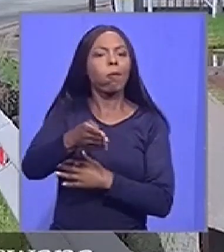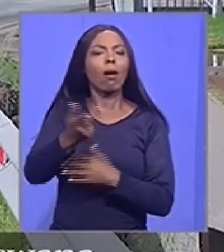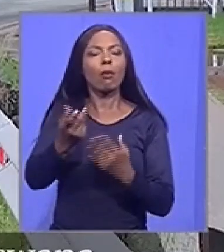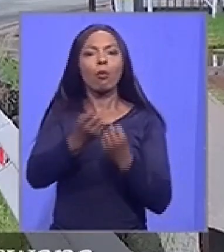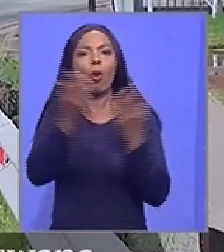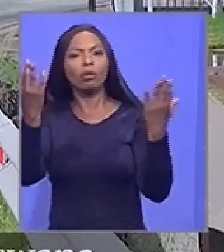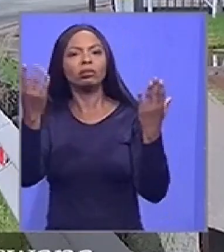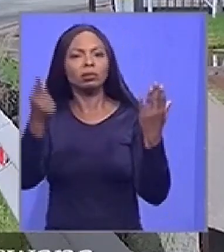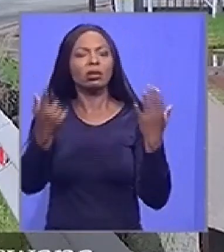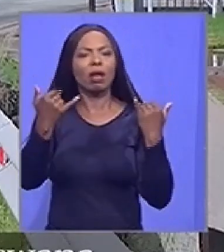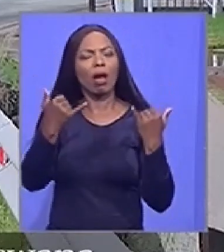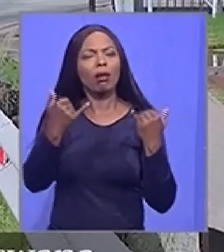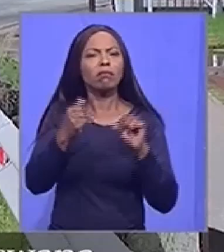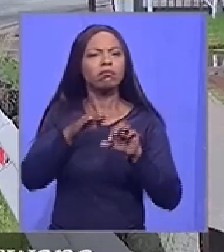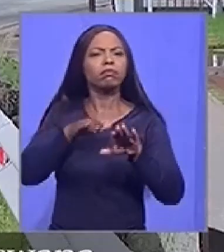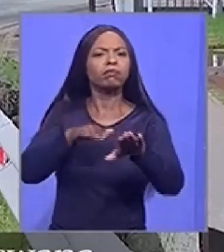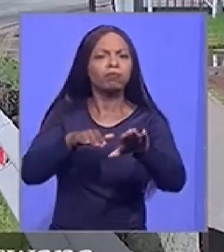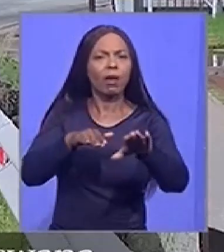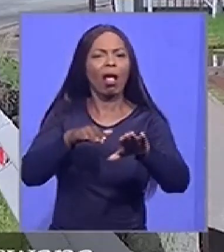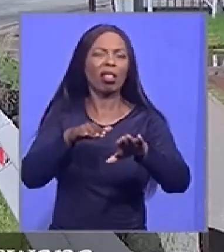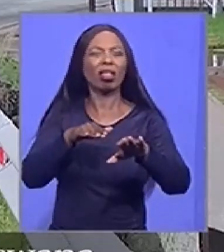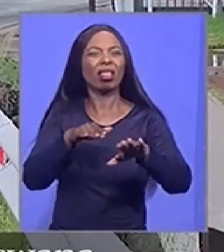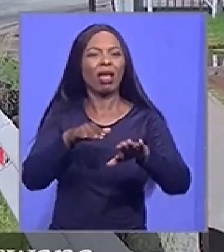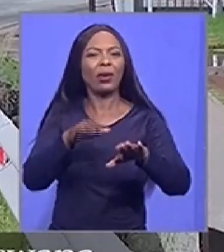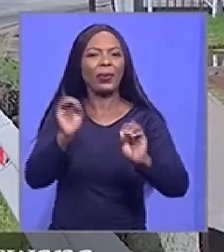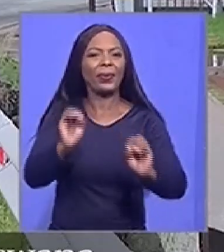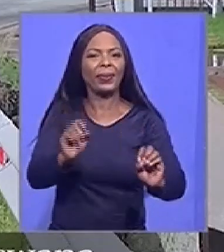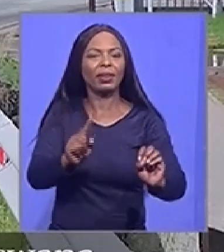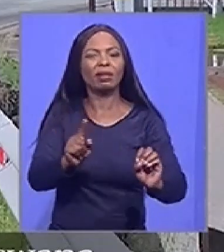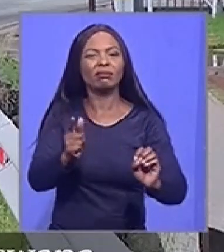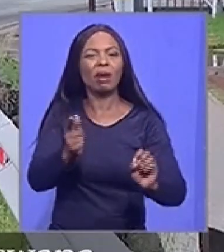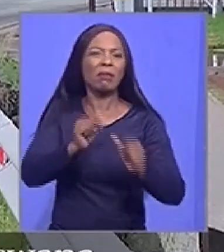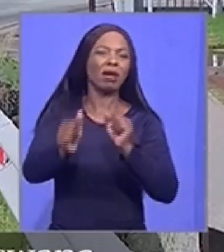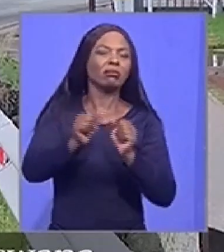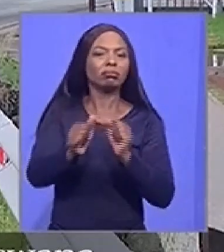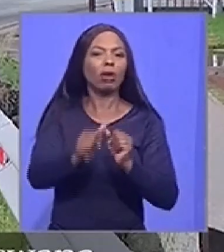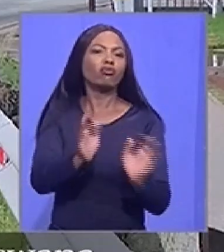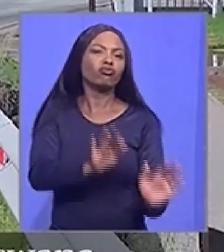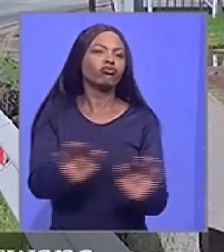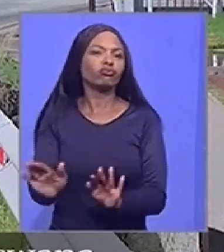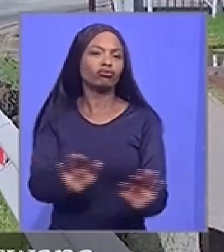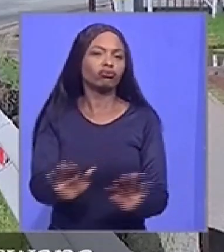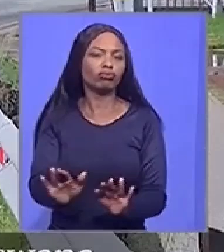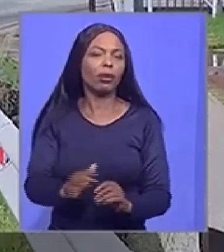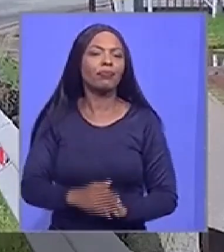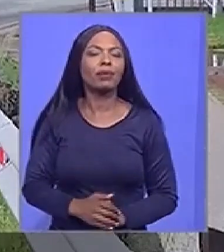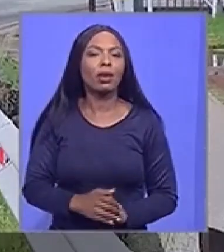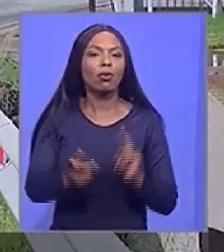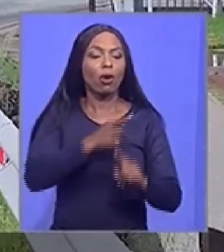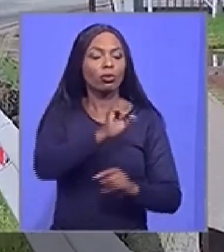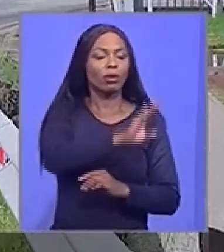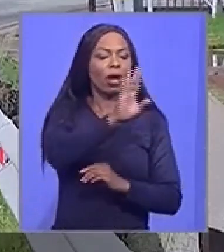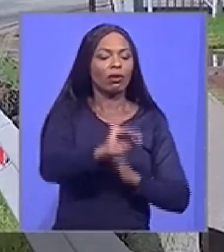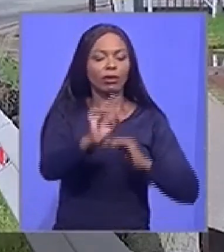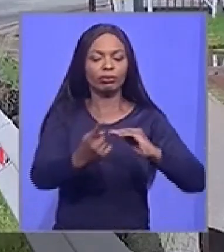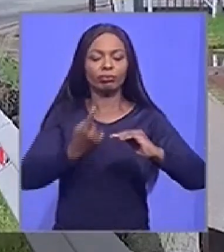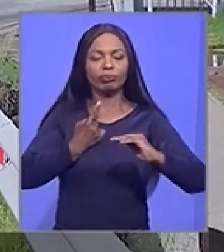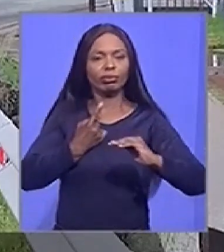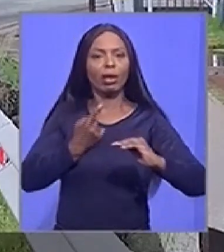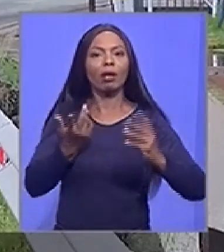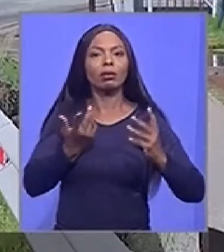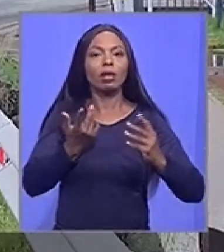leng gore ke a badirisi ba dibodara ba e leng gore ba tswa mo Afrika Borwa ba ya ko nageng ya Botswana mme se re se bonang ga jaanong re bona e le